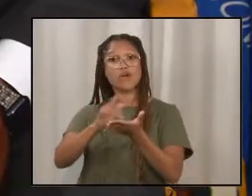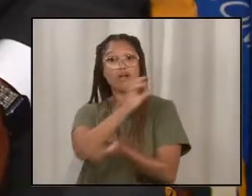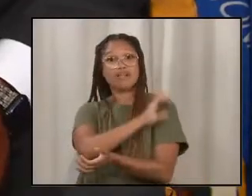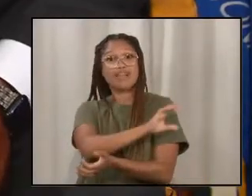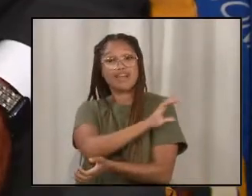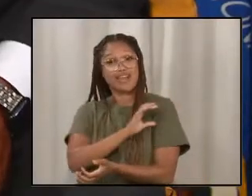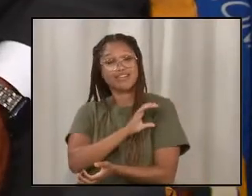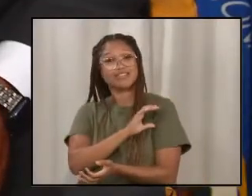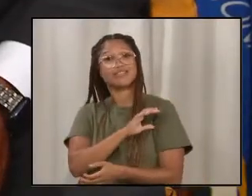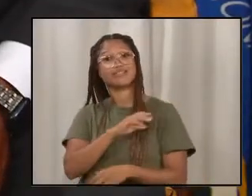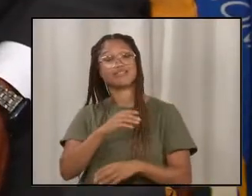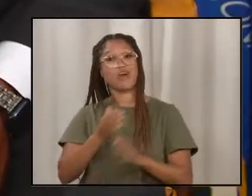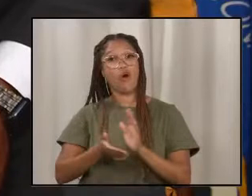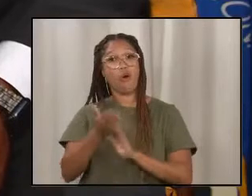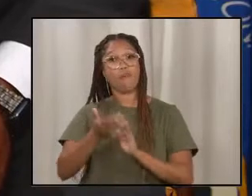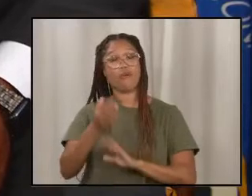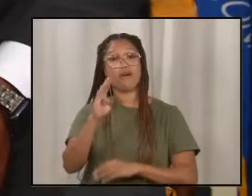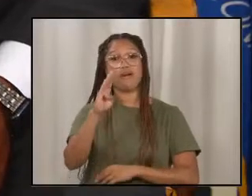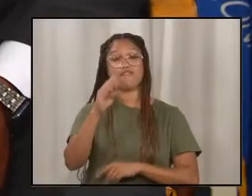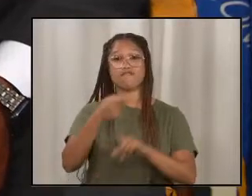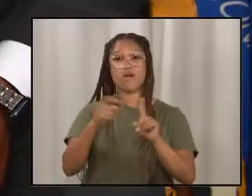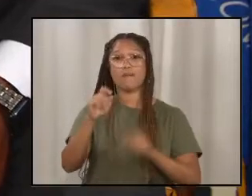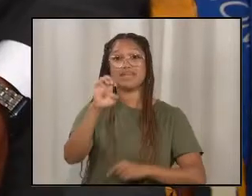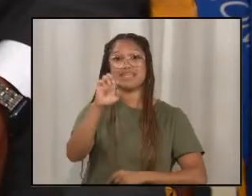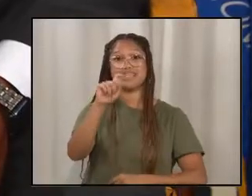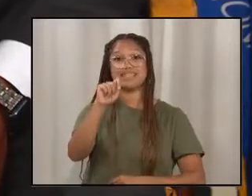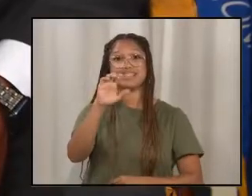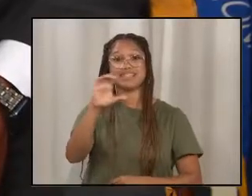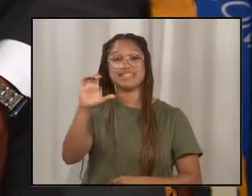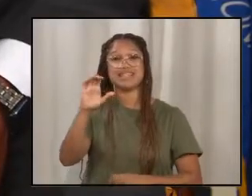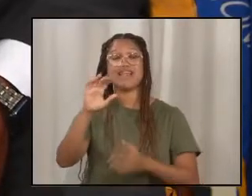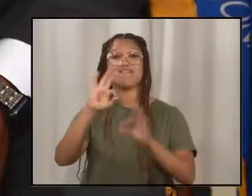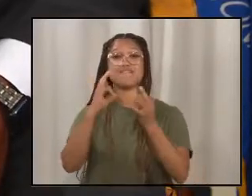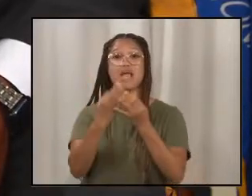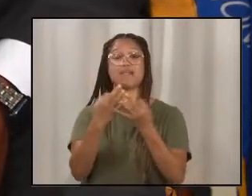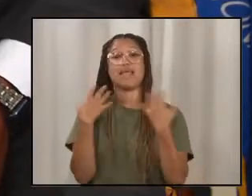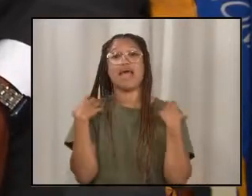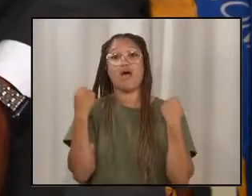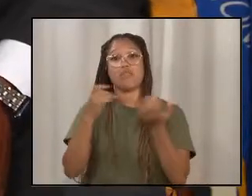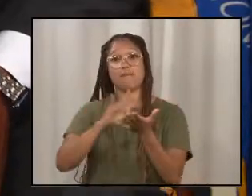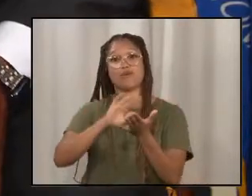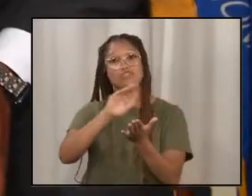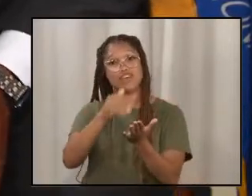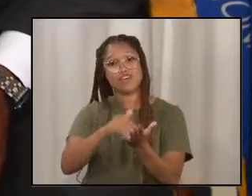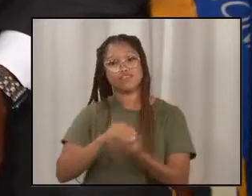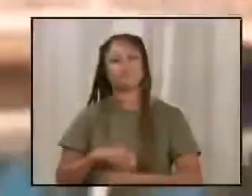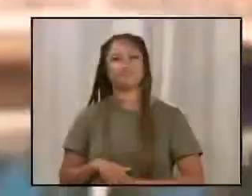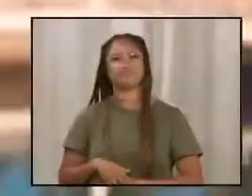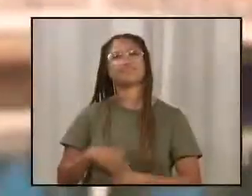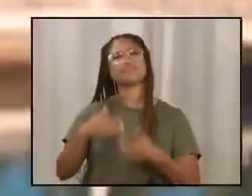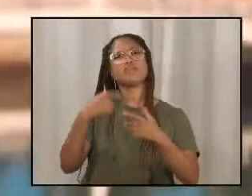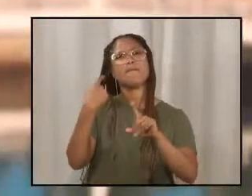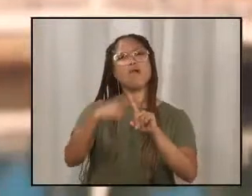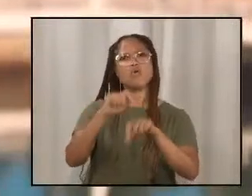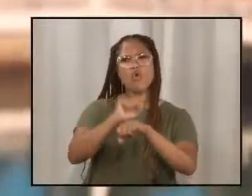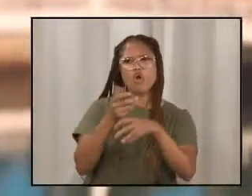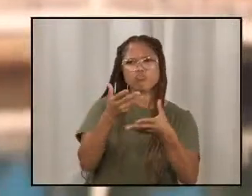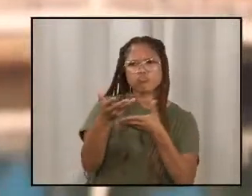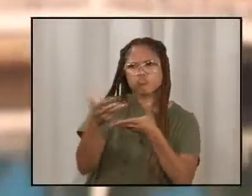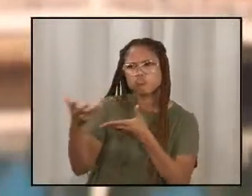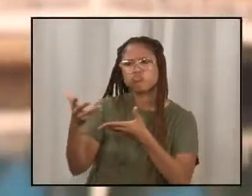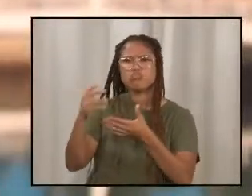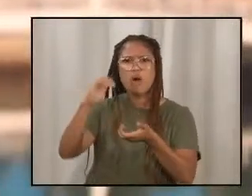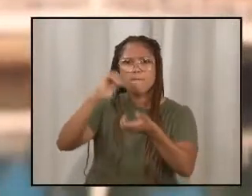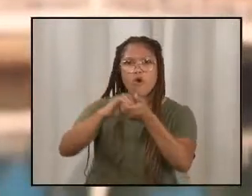operated by the TCC Family Health Medical Center. We work closely with partner agencies as well to offer